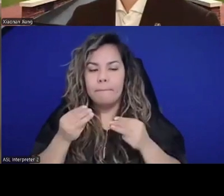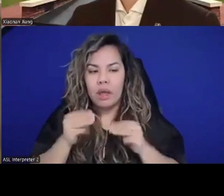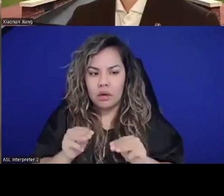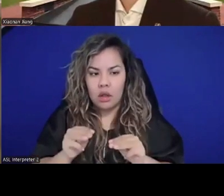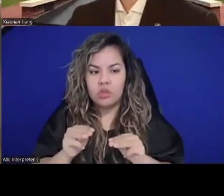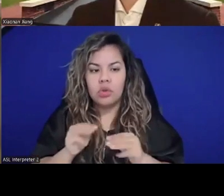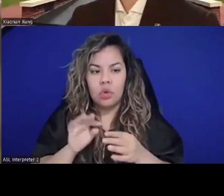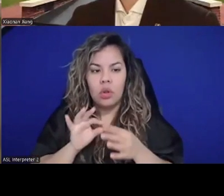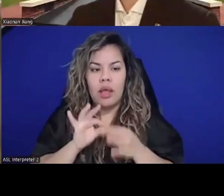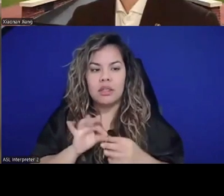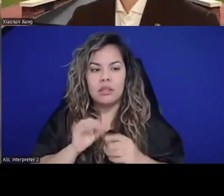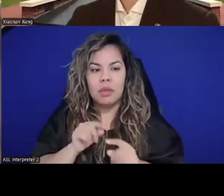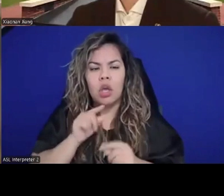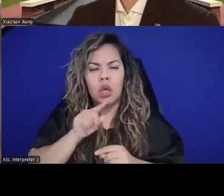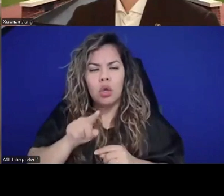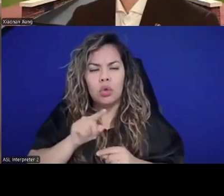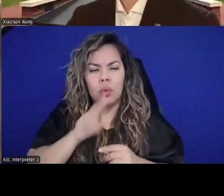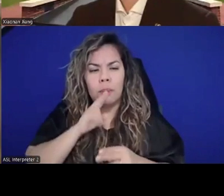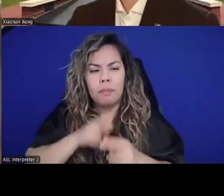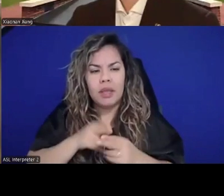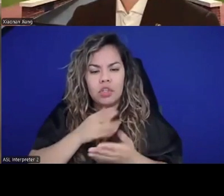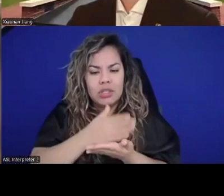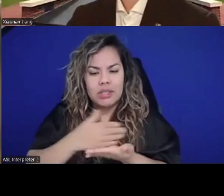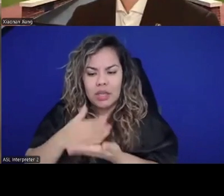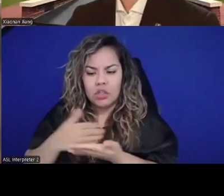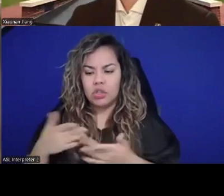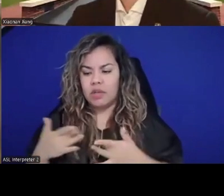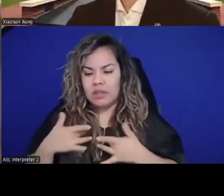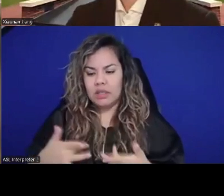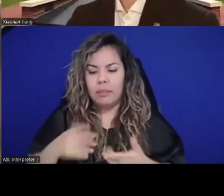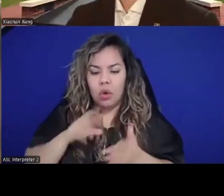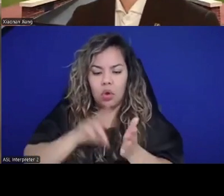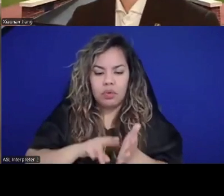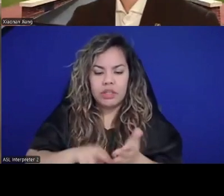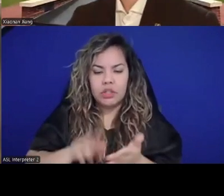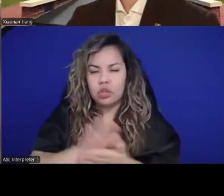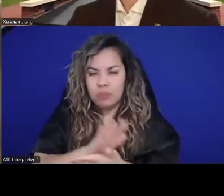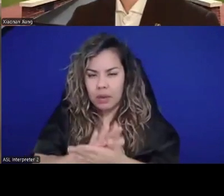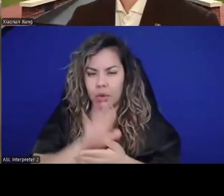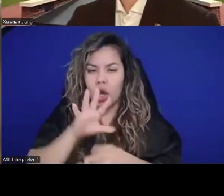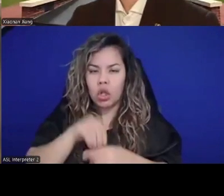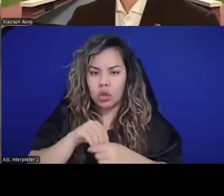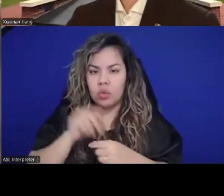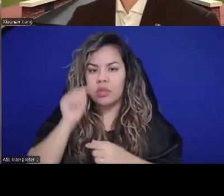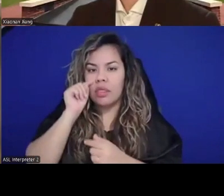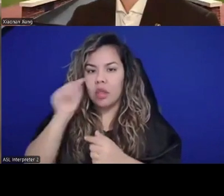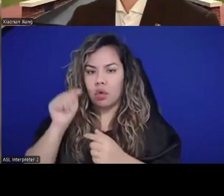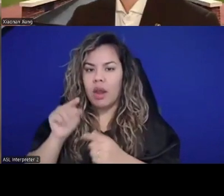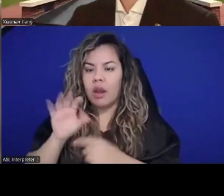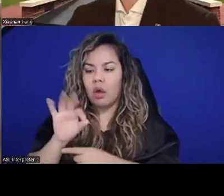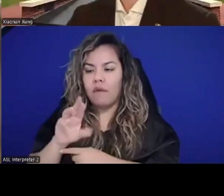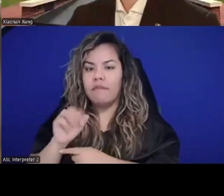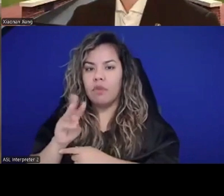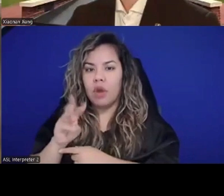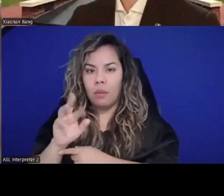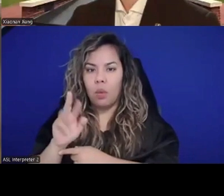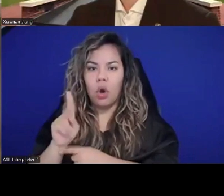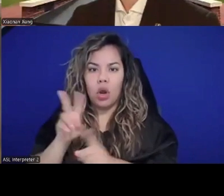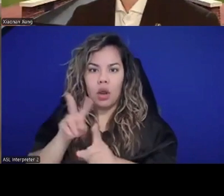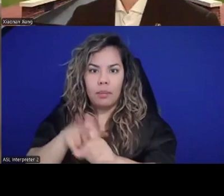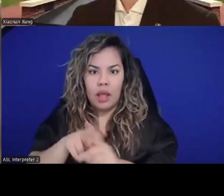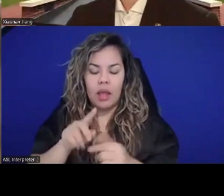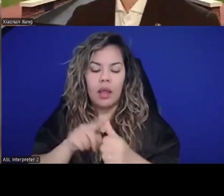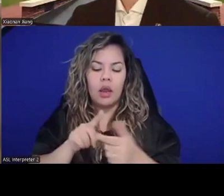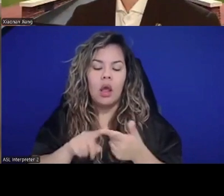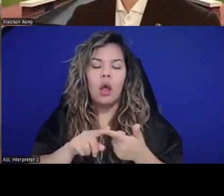is, you mentioned the sections of a typical research paper, including the theoretical framework. Qualitative